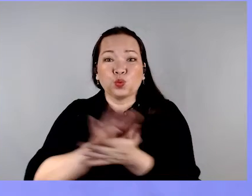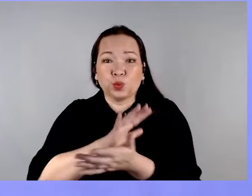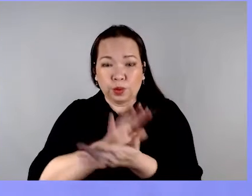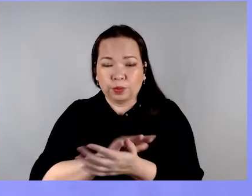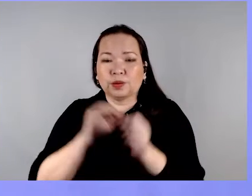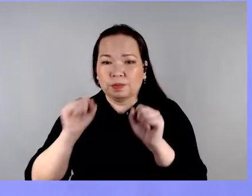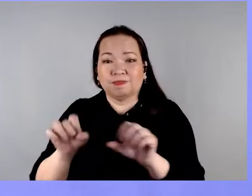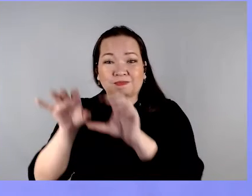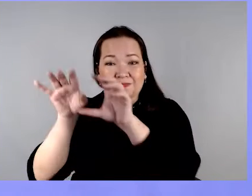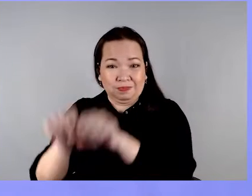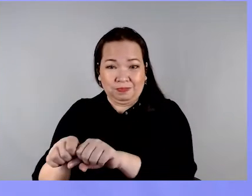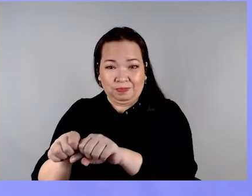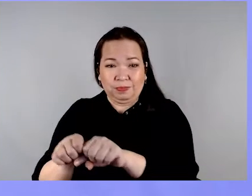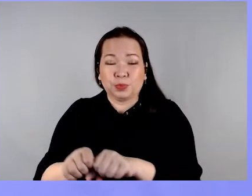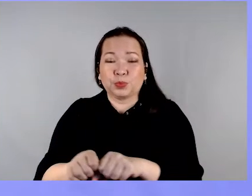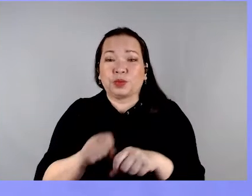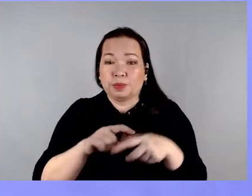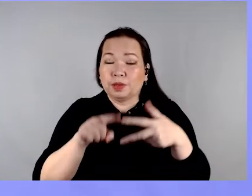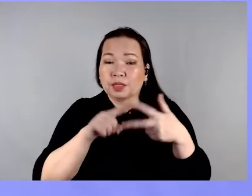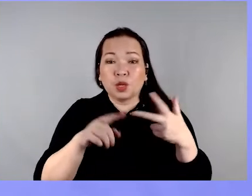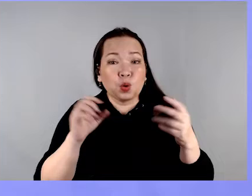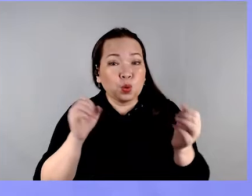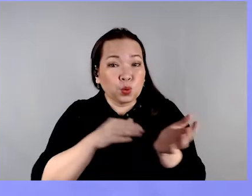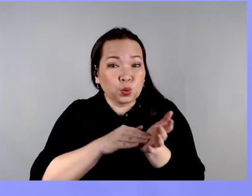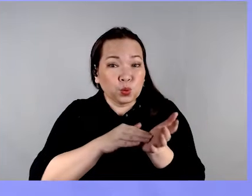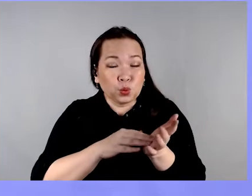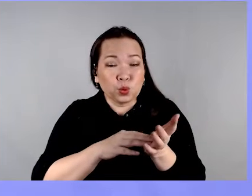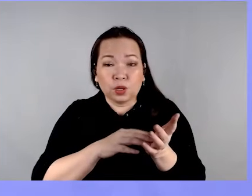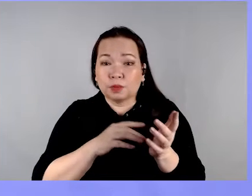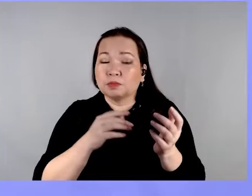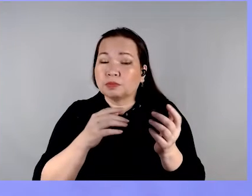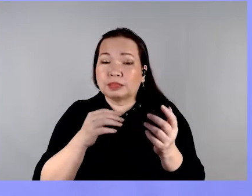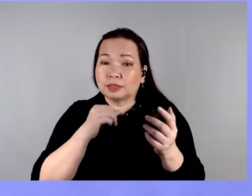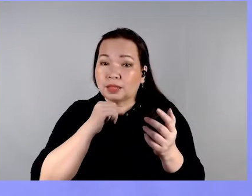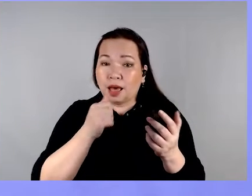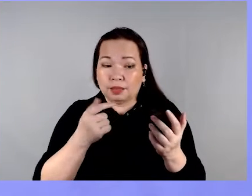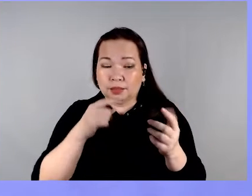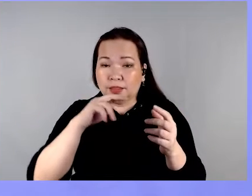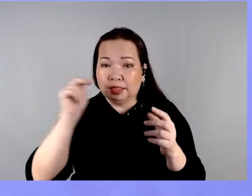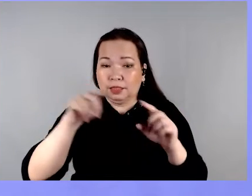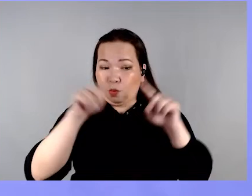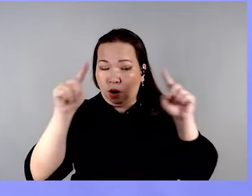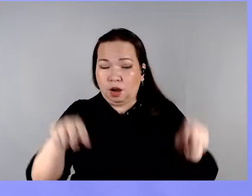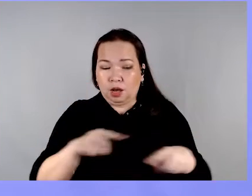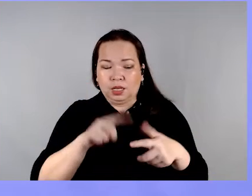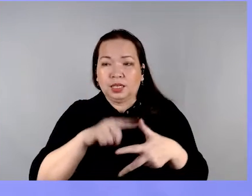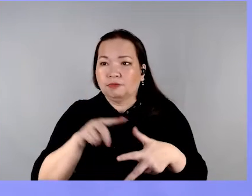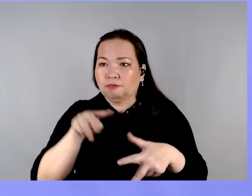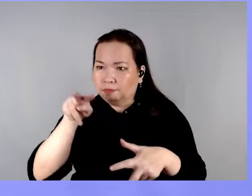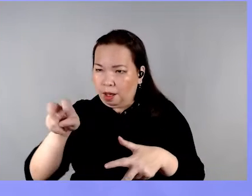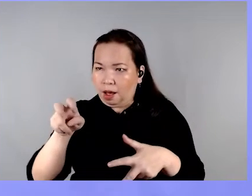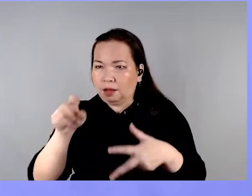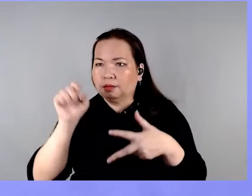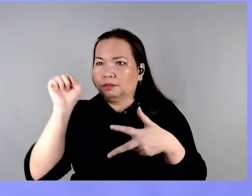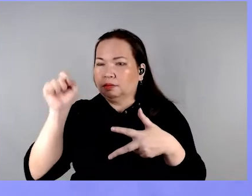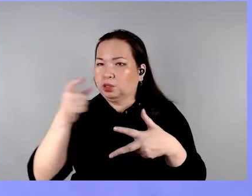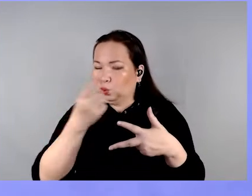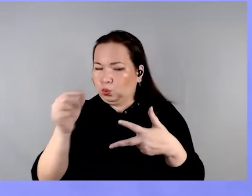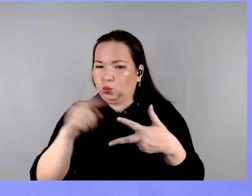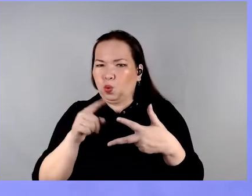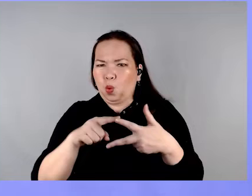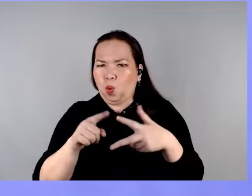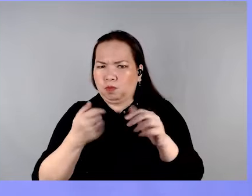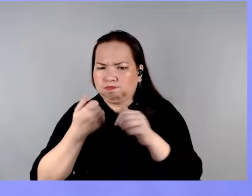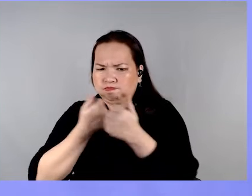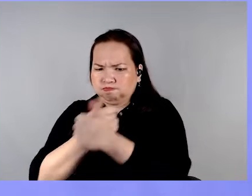issued warrant before making an arrest. And there are only three exceptions to this rule: getting caught in the act, hot